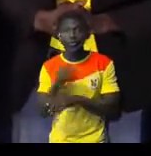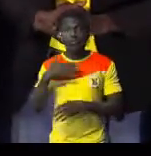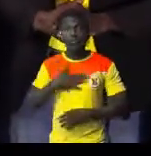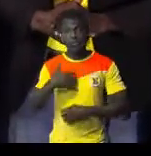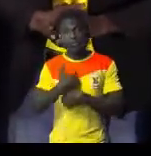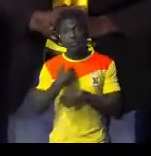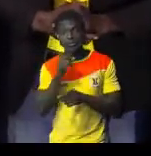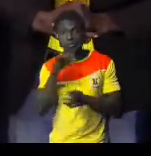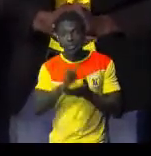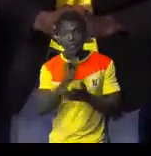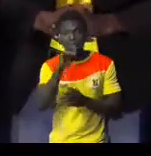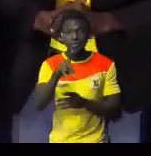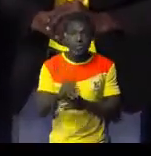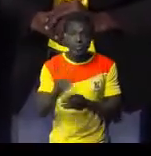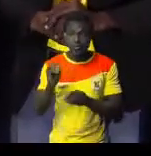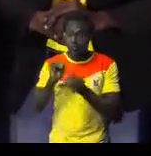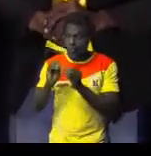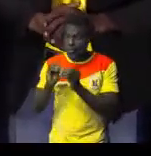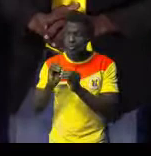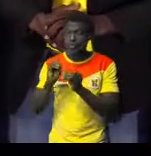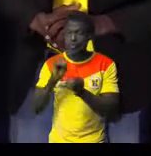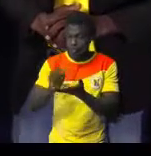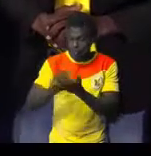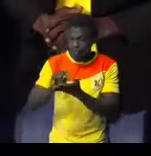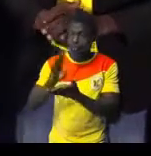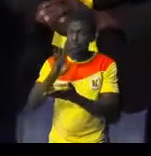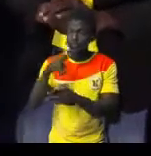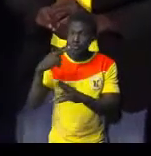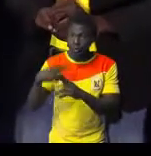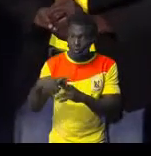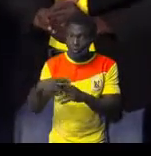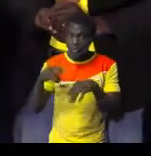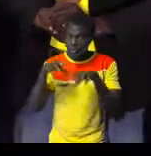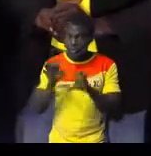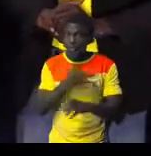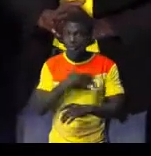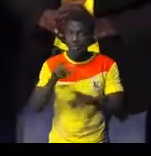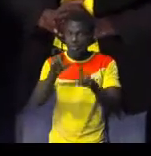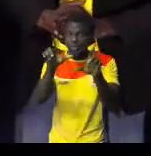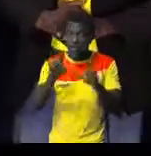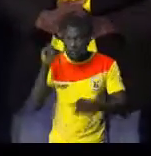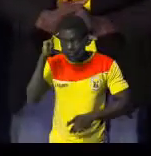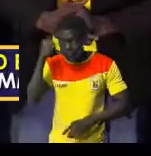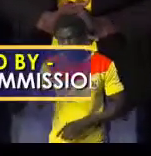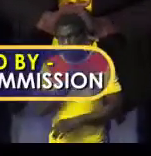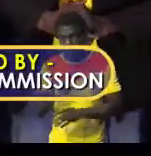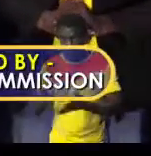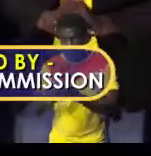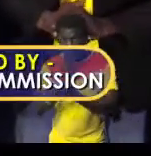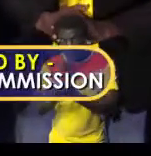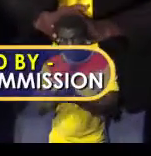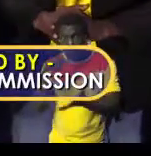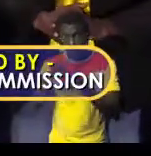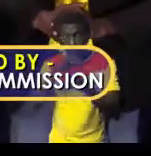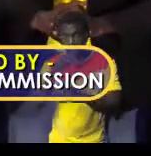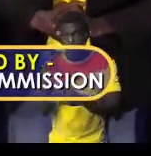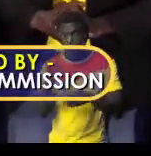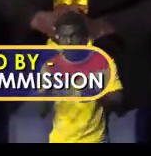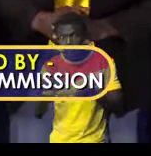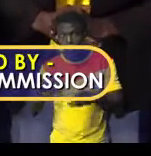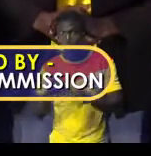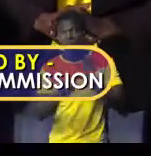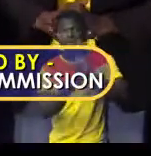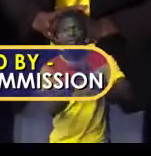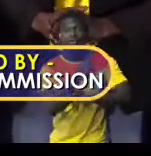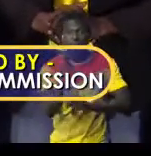homework, please make sure you indicate your name, what again? Class. And? LGEA. And the school. This is the only